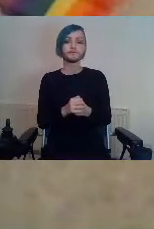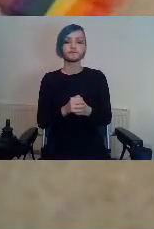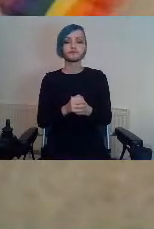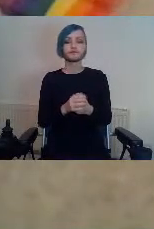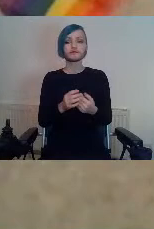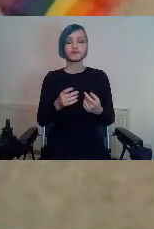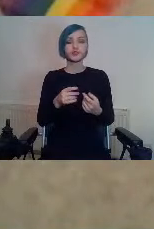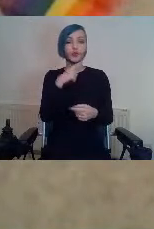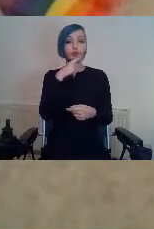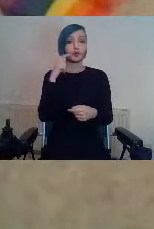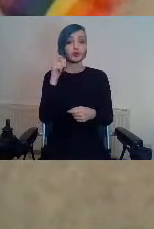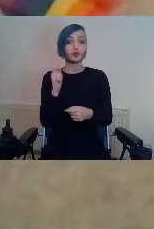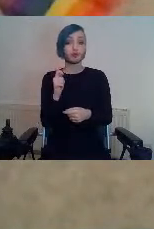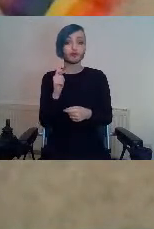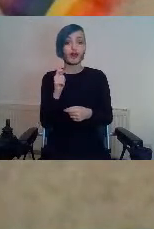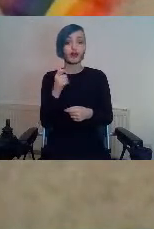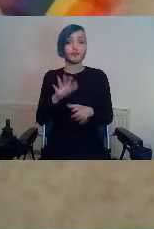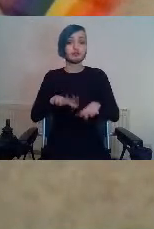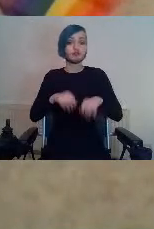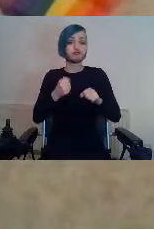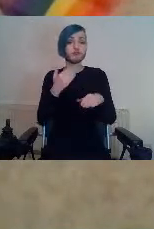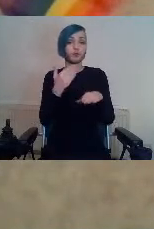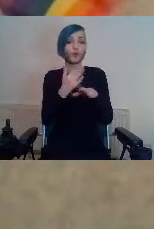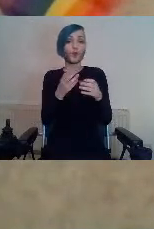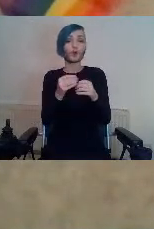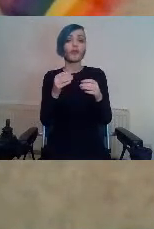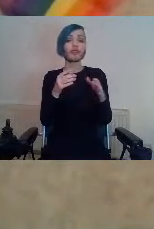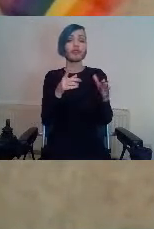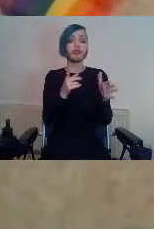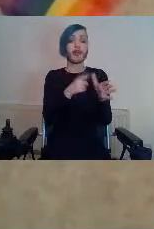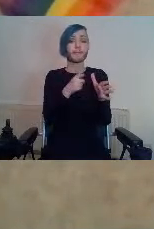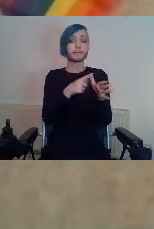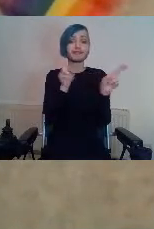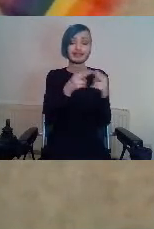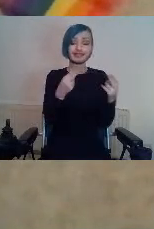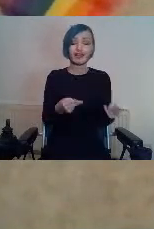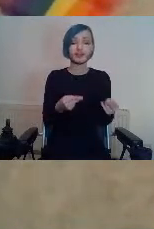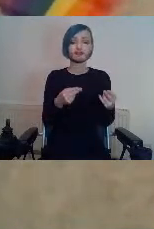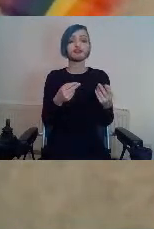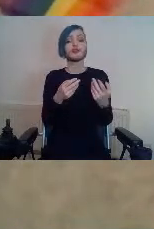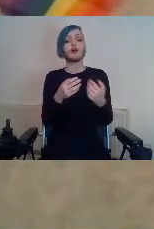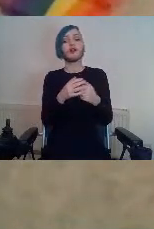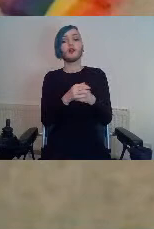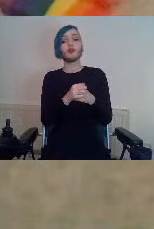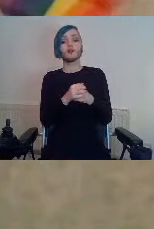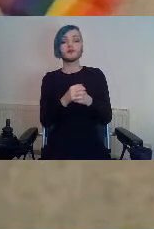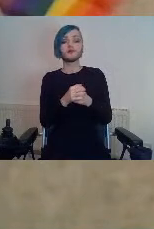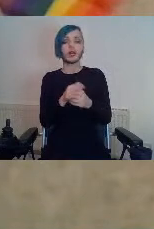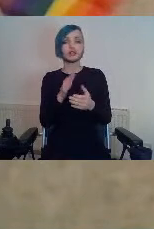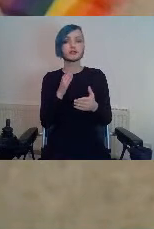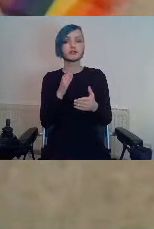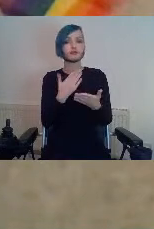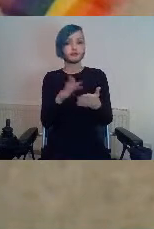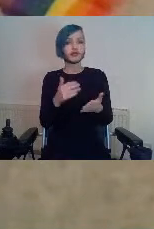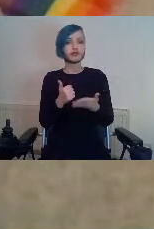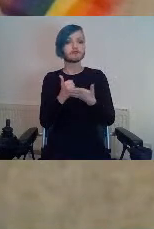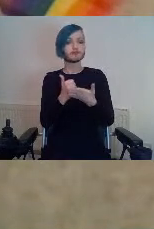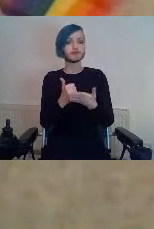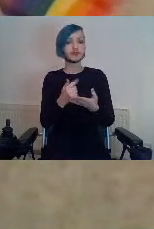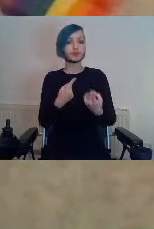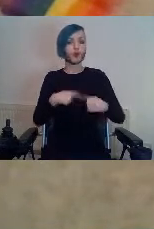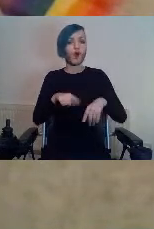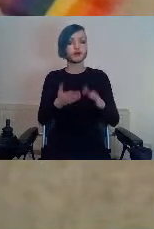They offered us support, and they actually did a lot when we went to police to recognize